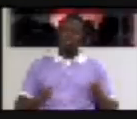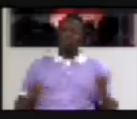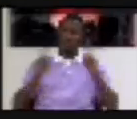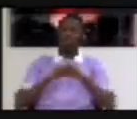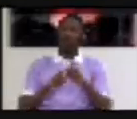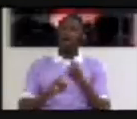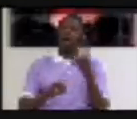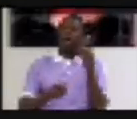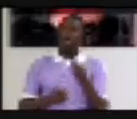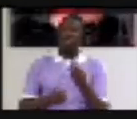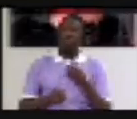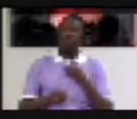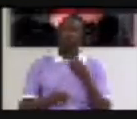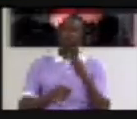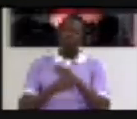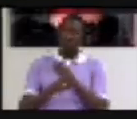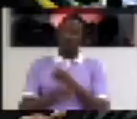National Assembly member.